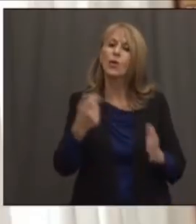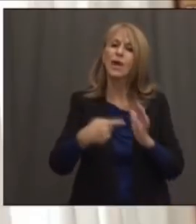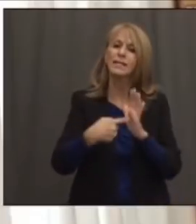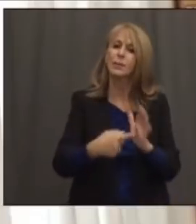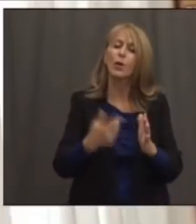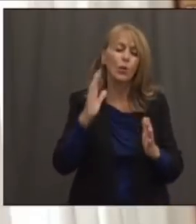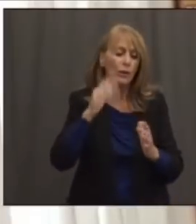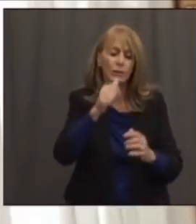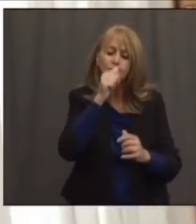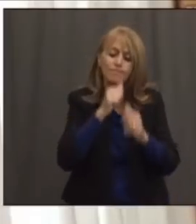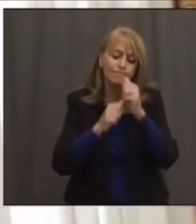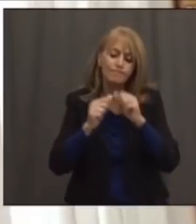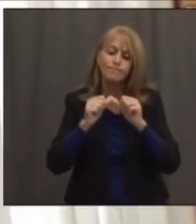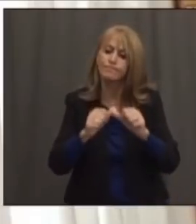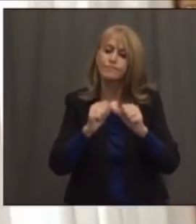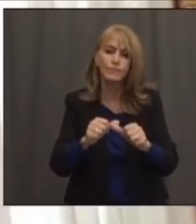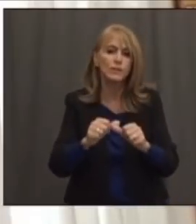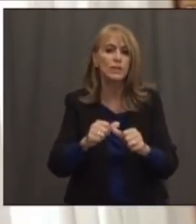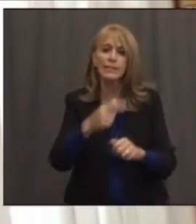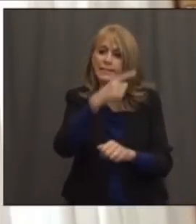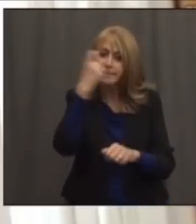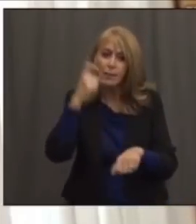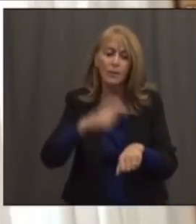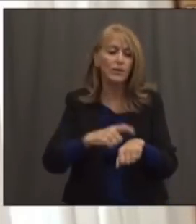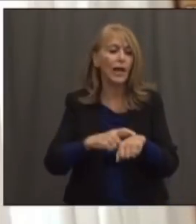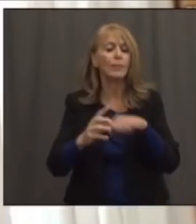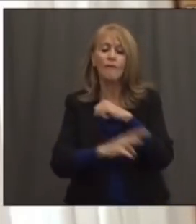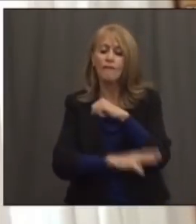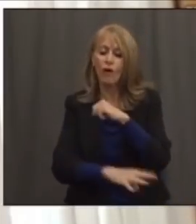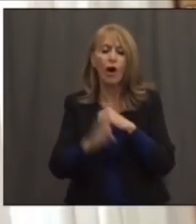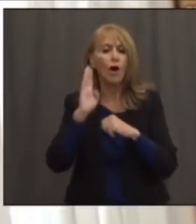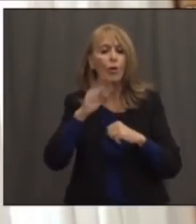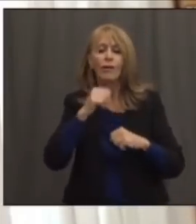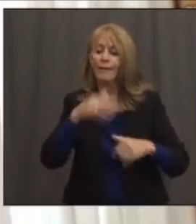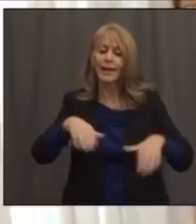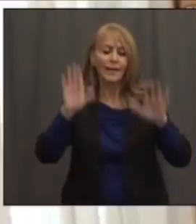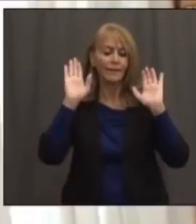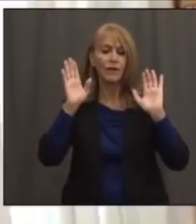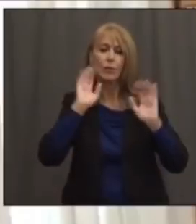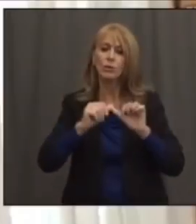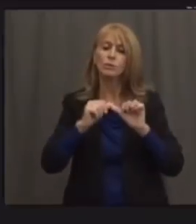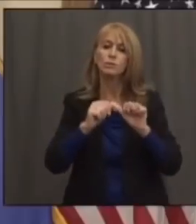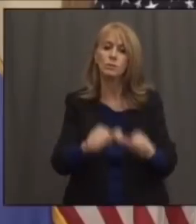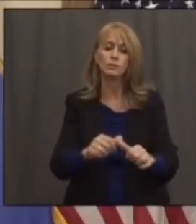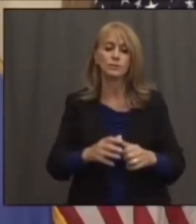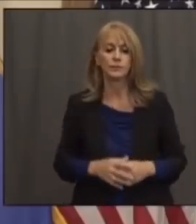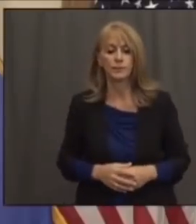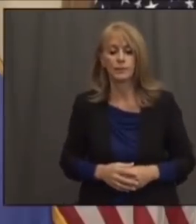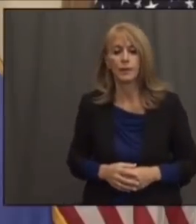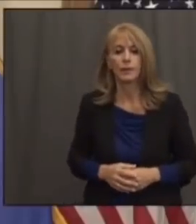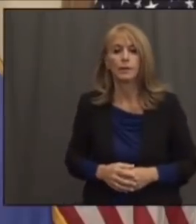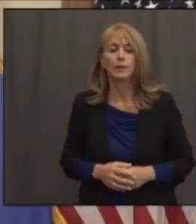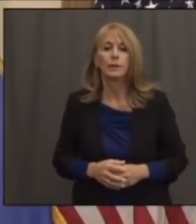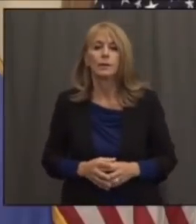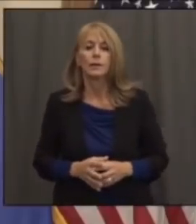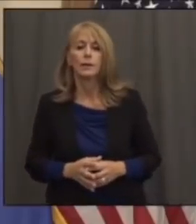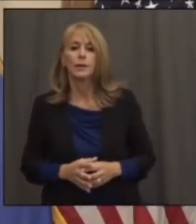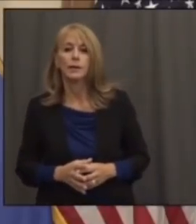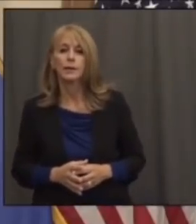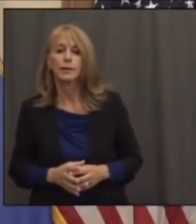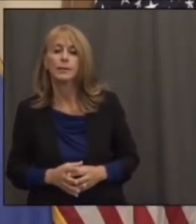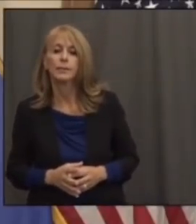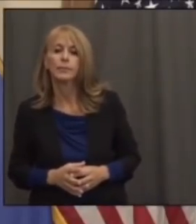going to keep at this all summer, all fall, as long as it takes, as Commissioner Gifford said. And the other thing that jumped out on the